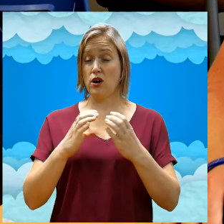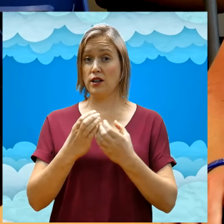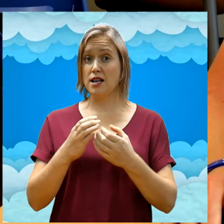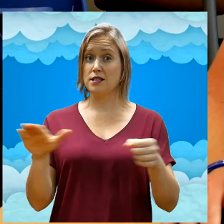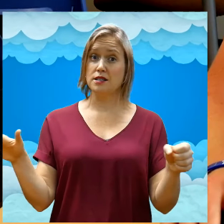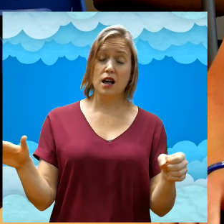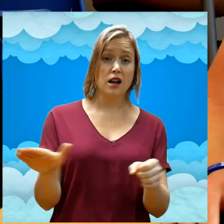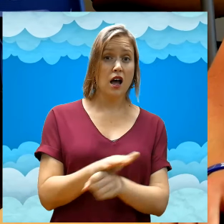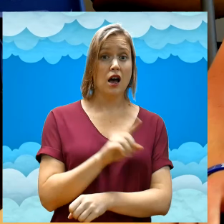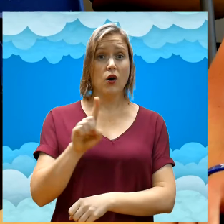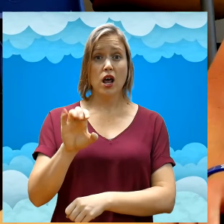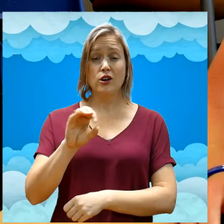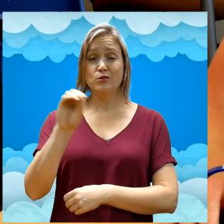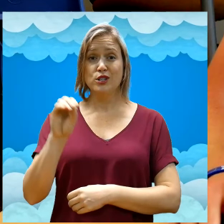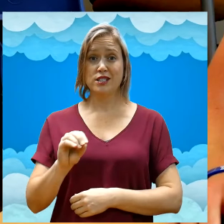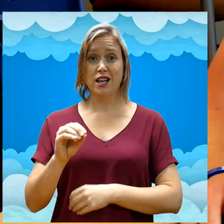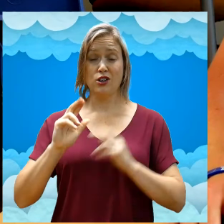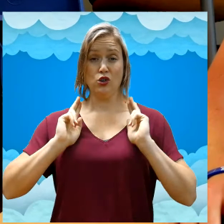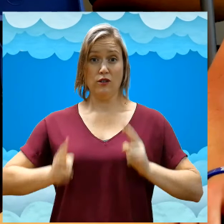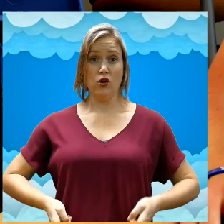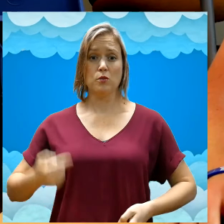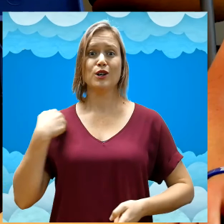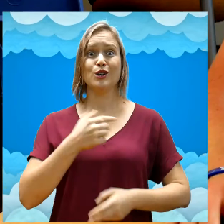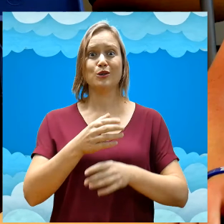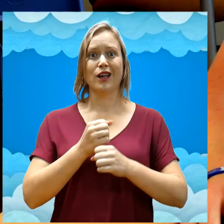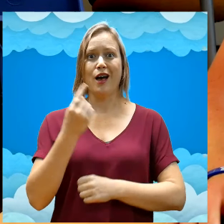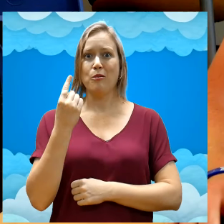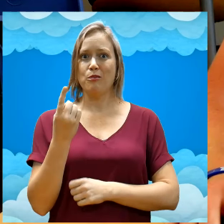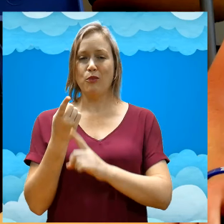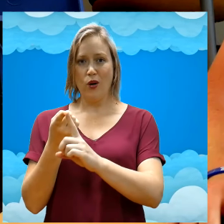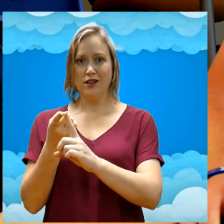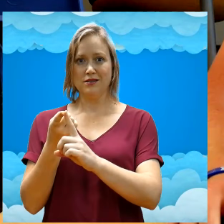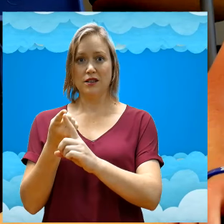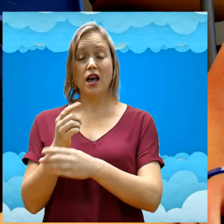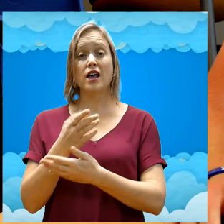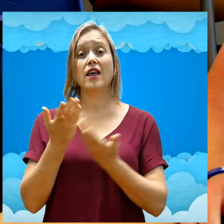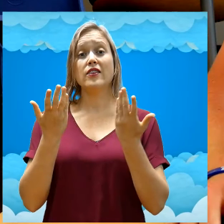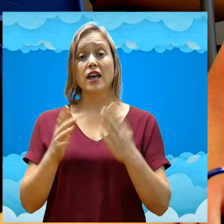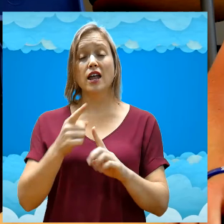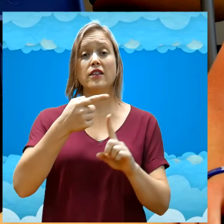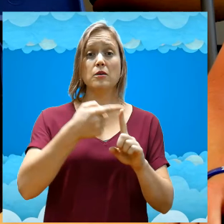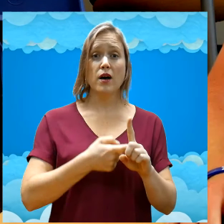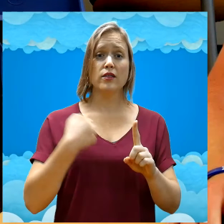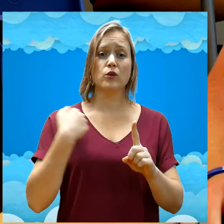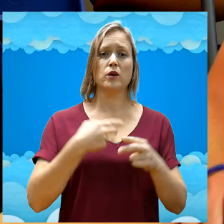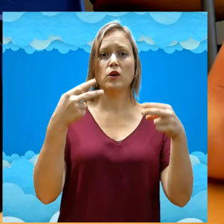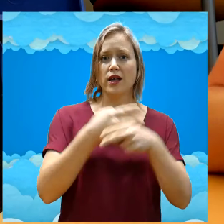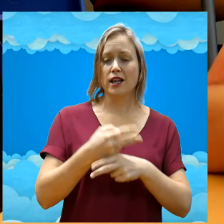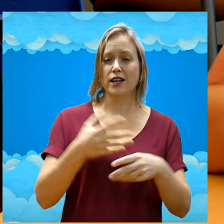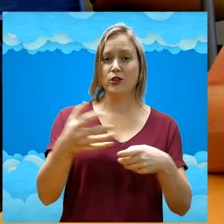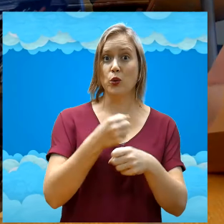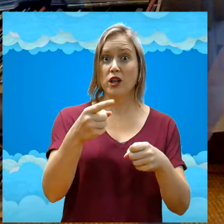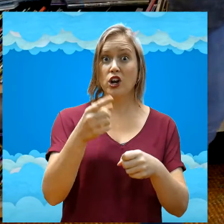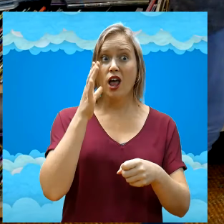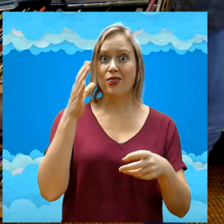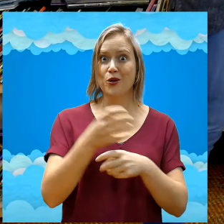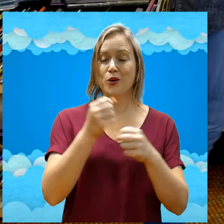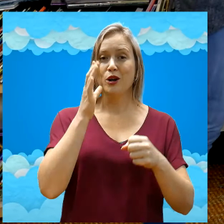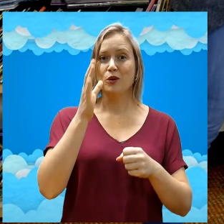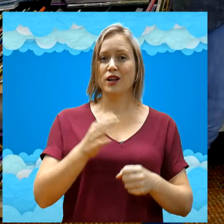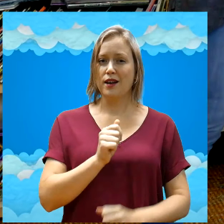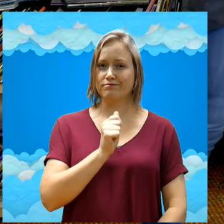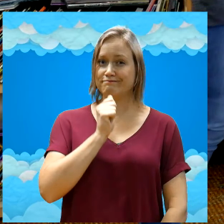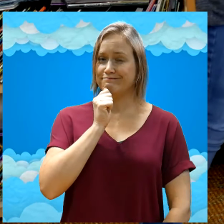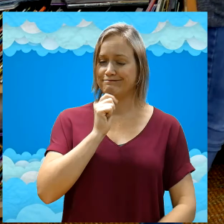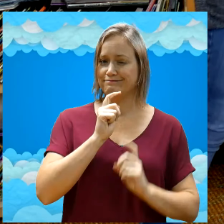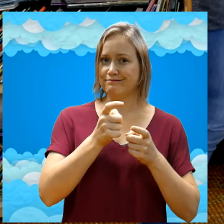uniform, you'll get a point. And at the end of the month, we'll calculate the winner, and the winner will get a top secret prize. Here's a reminder,